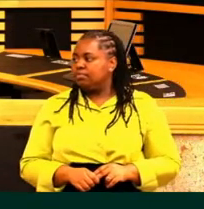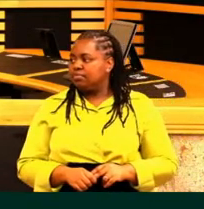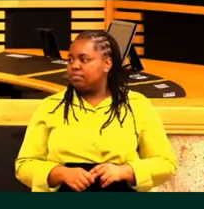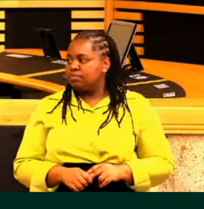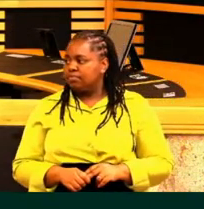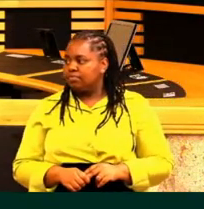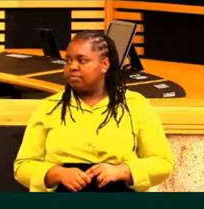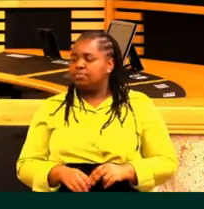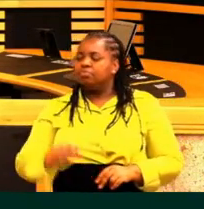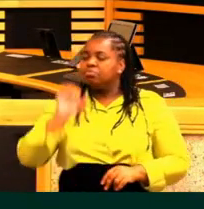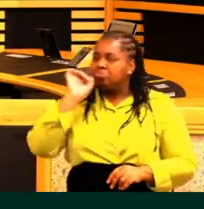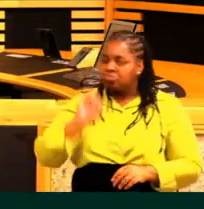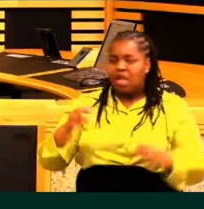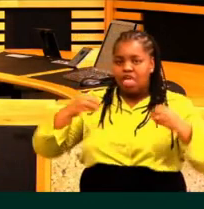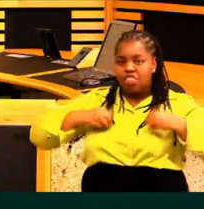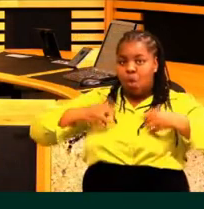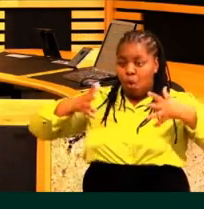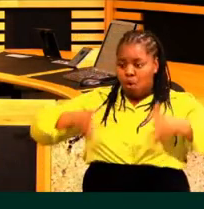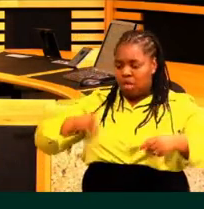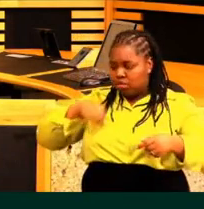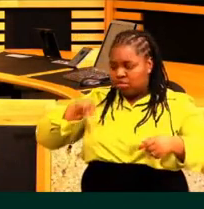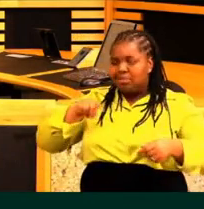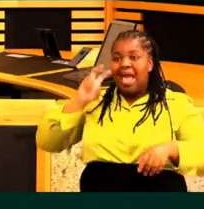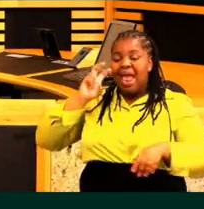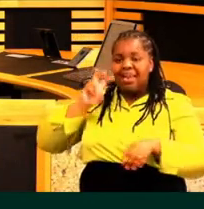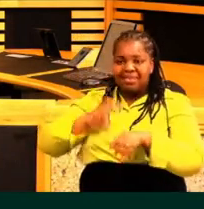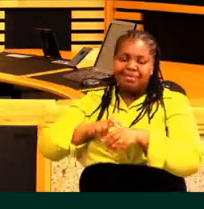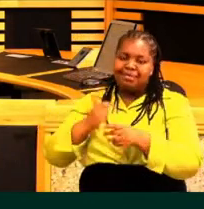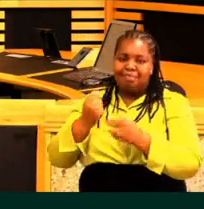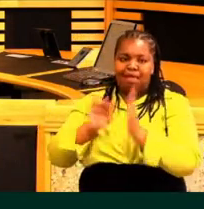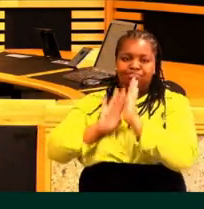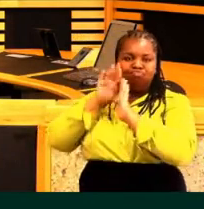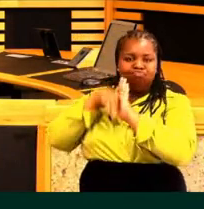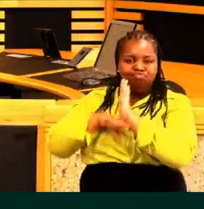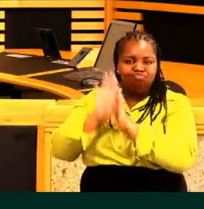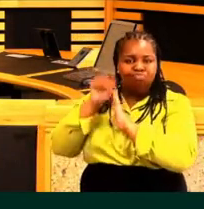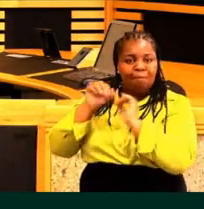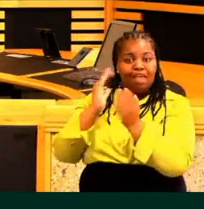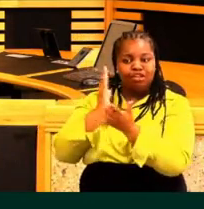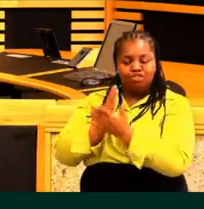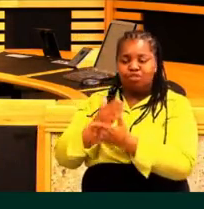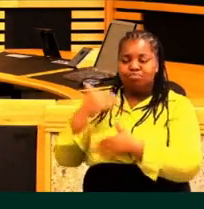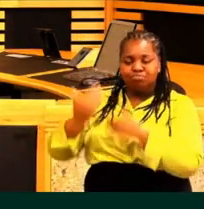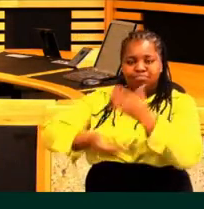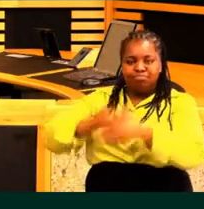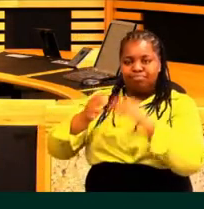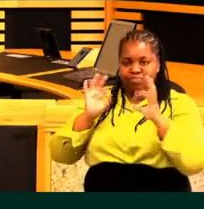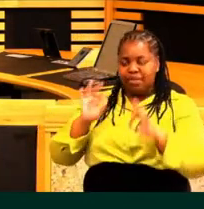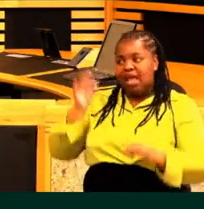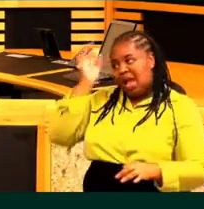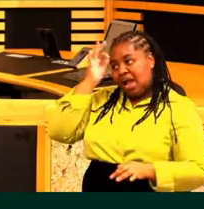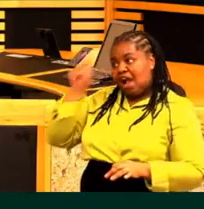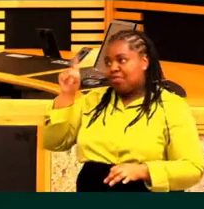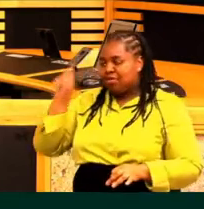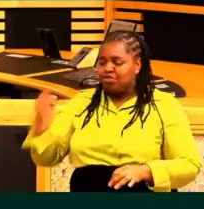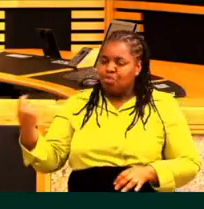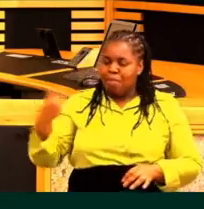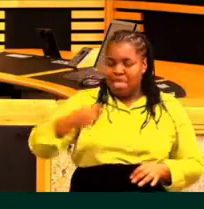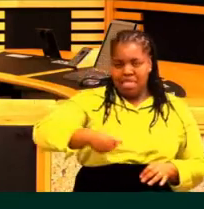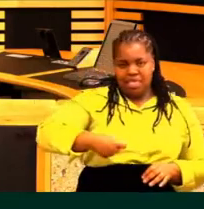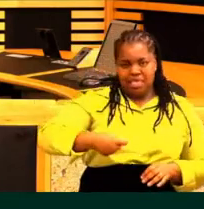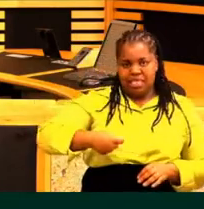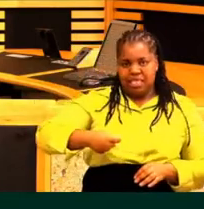and of course smme is requires cash flows to remain strong and going and therefore government should pay